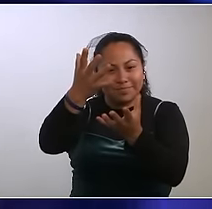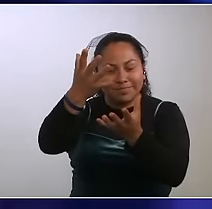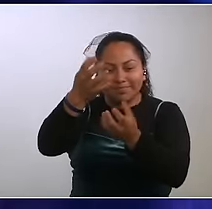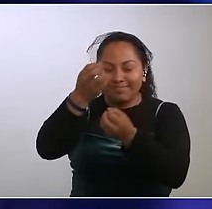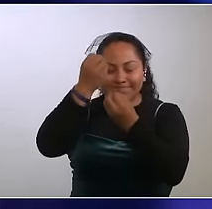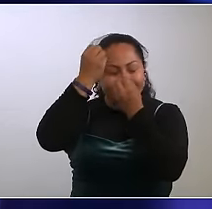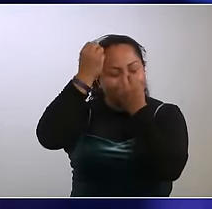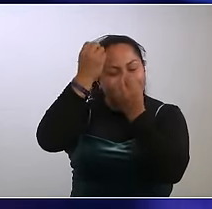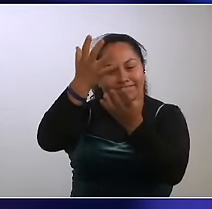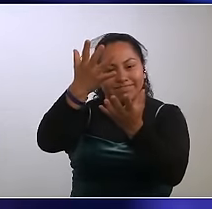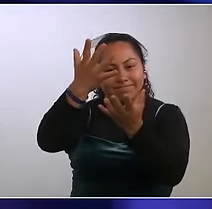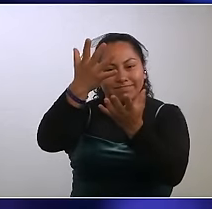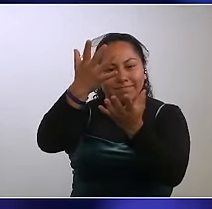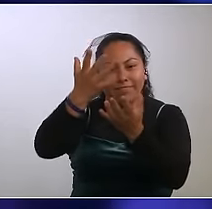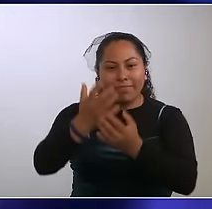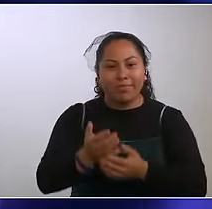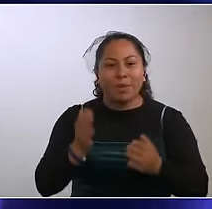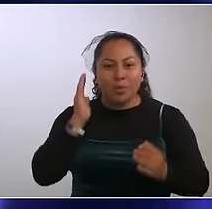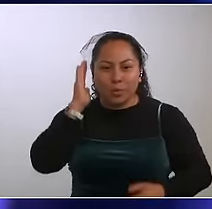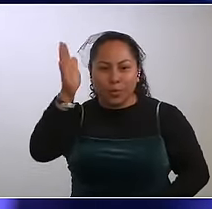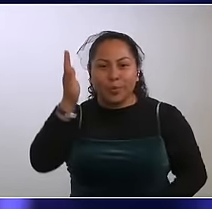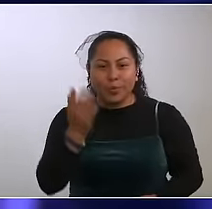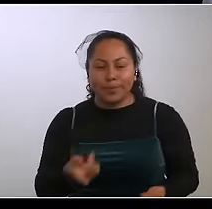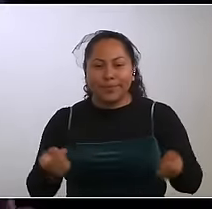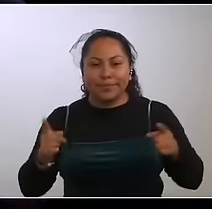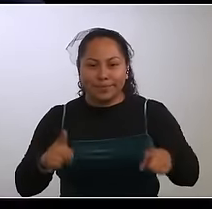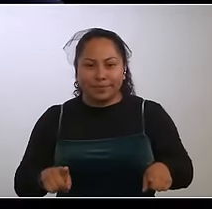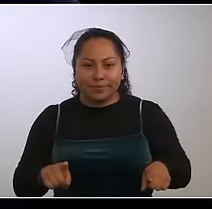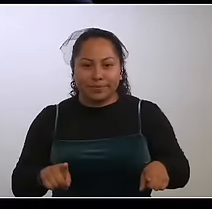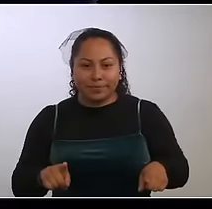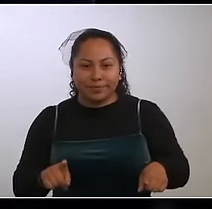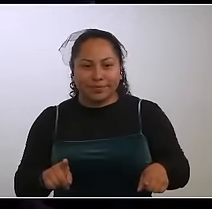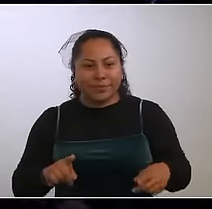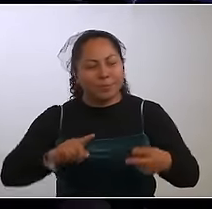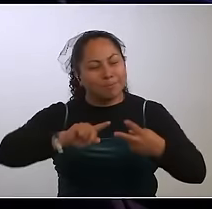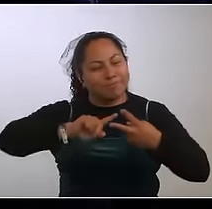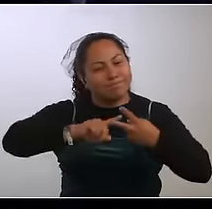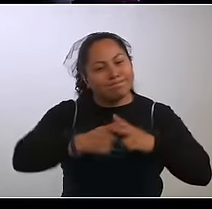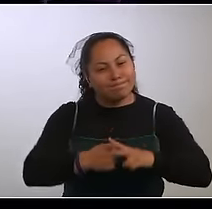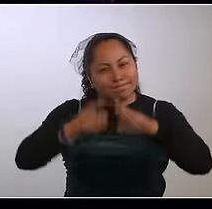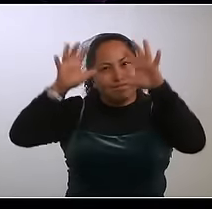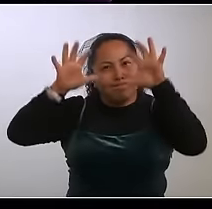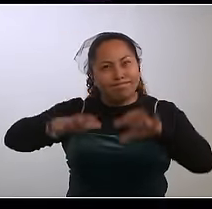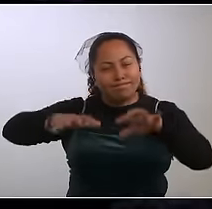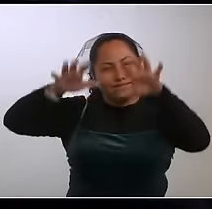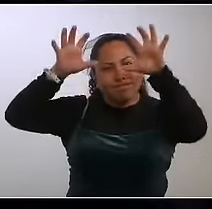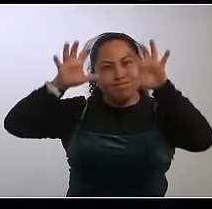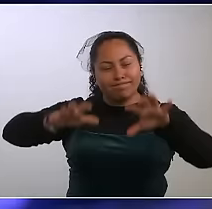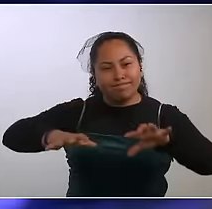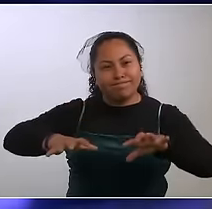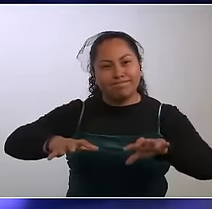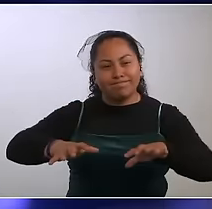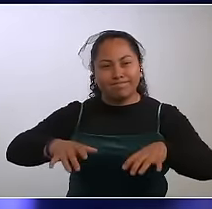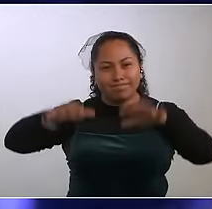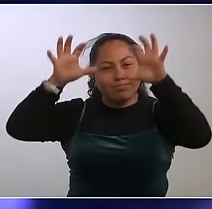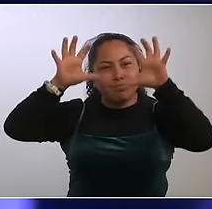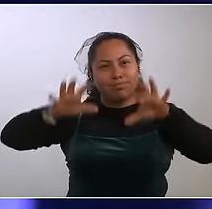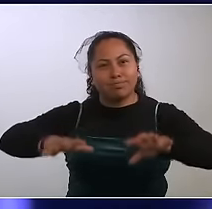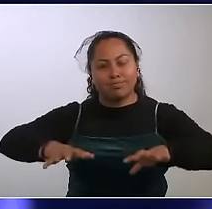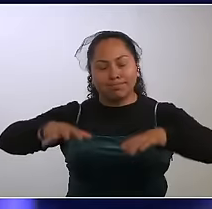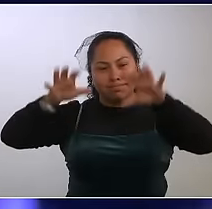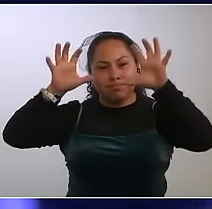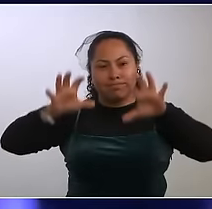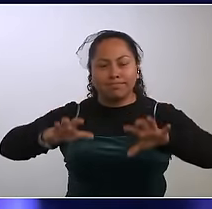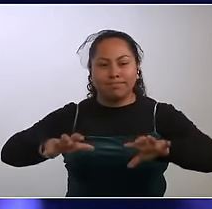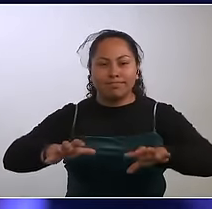Obey them. Obedezca. And it will happen. Y sucederá. It'll begin to rain. Comenzará a llover. And the floods will come. Y vendrá el diluvio.